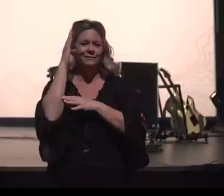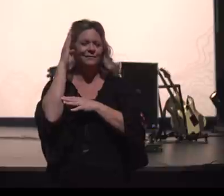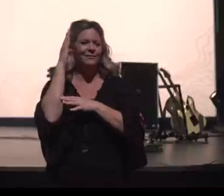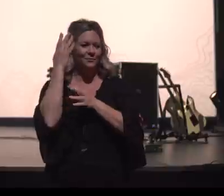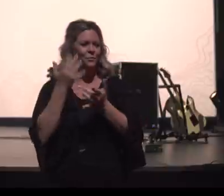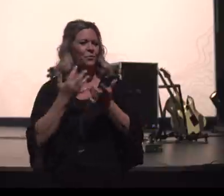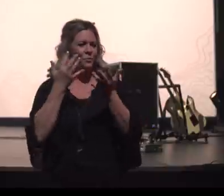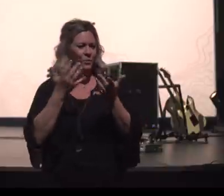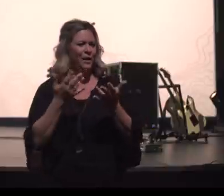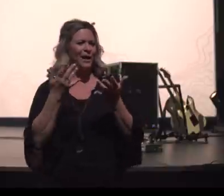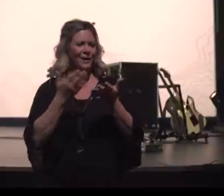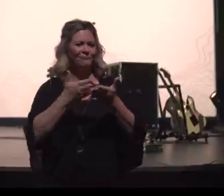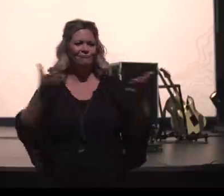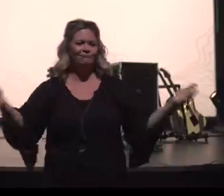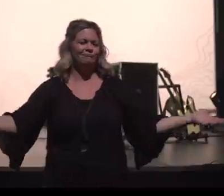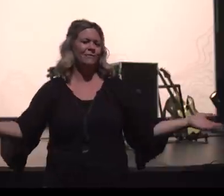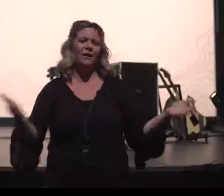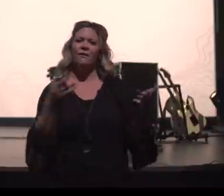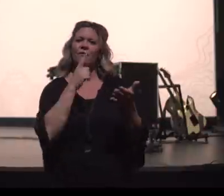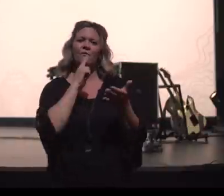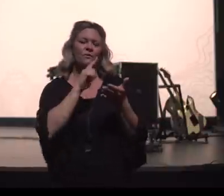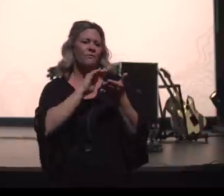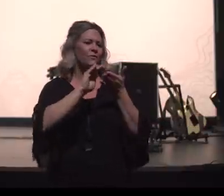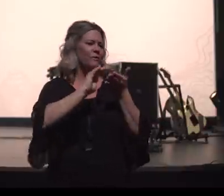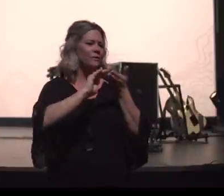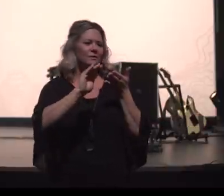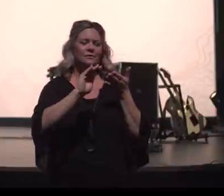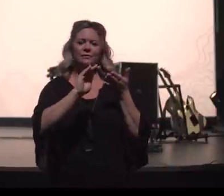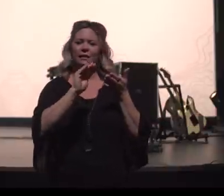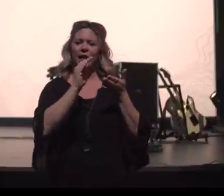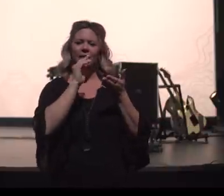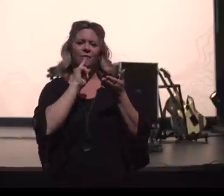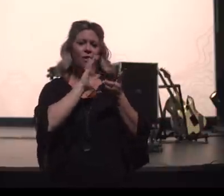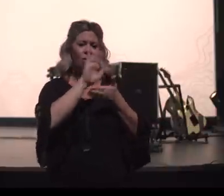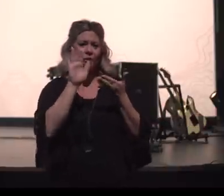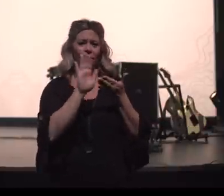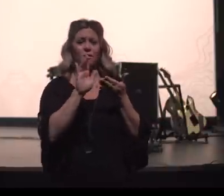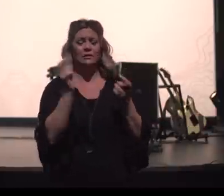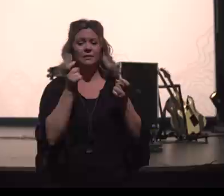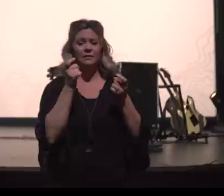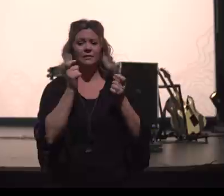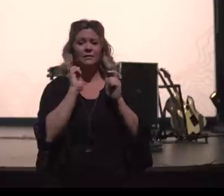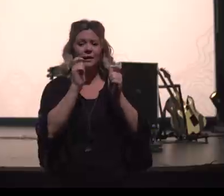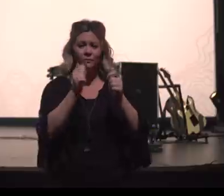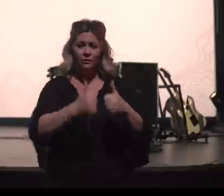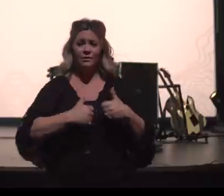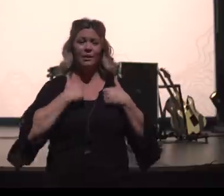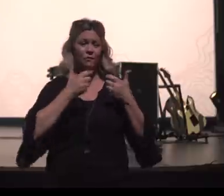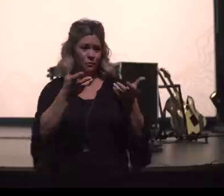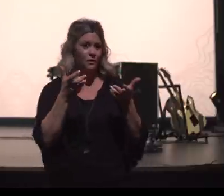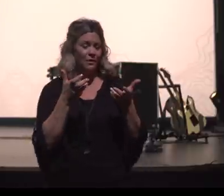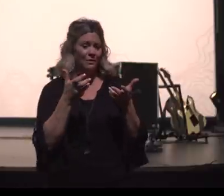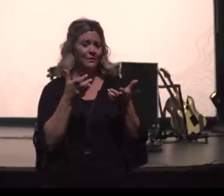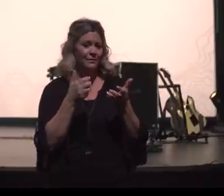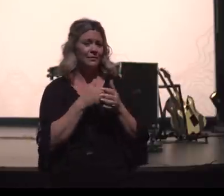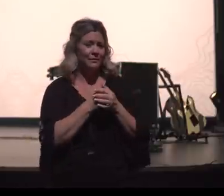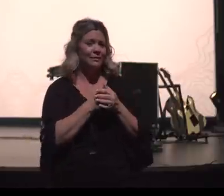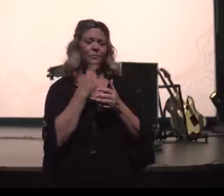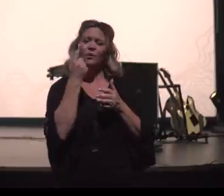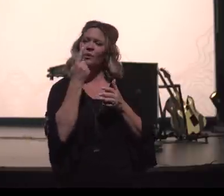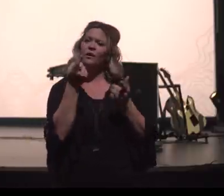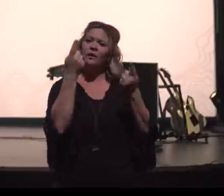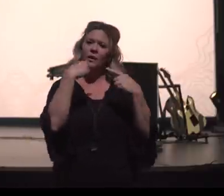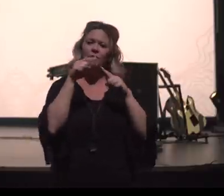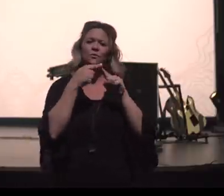side, waiting with open arms to forgive all your sins and finally give you the life that you've always dreamed of. But it only comes